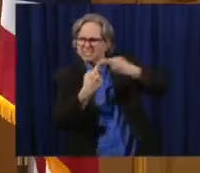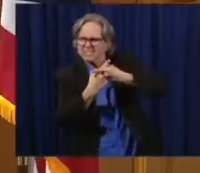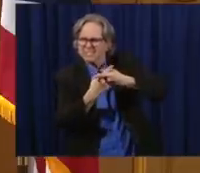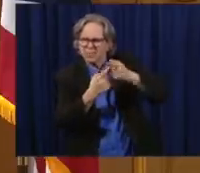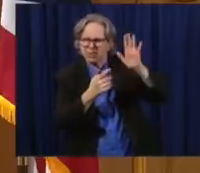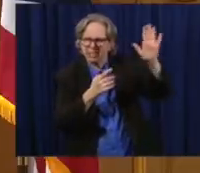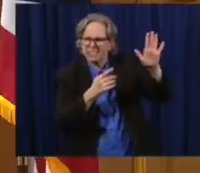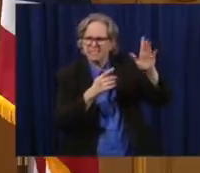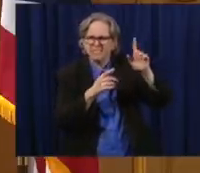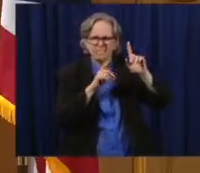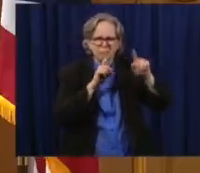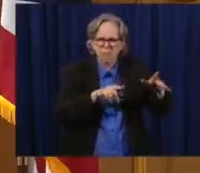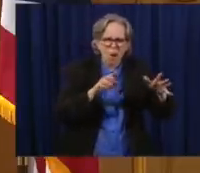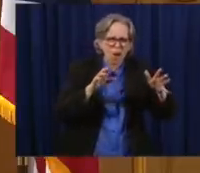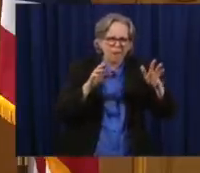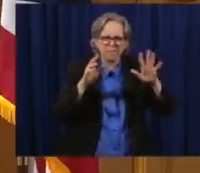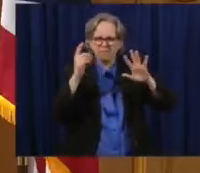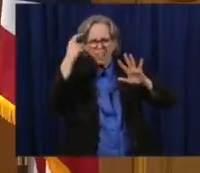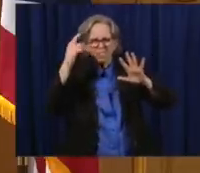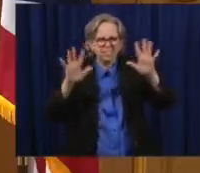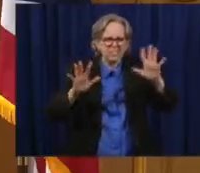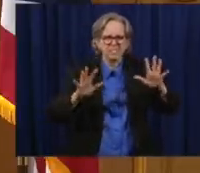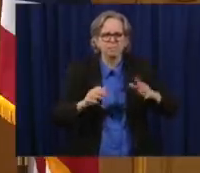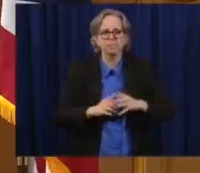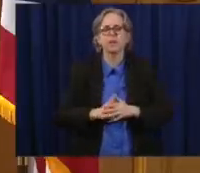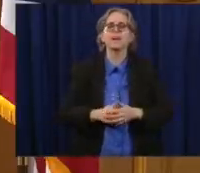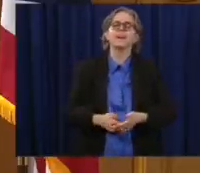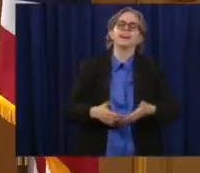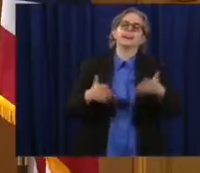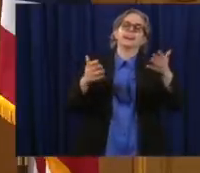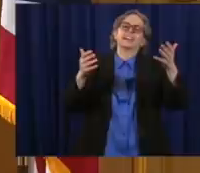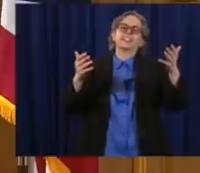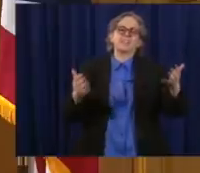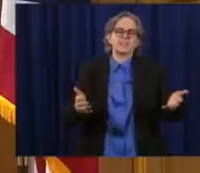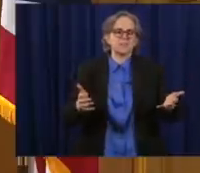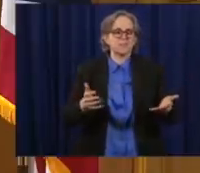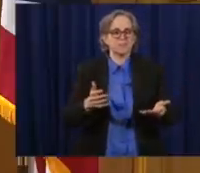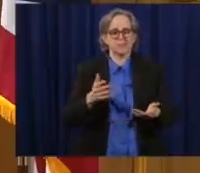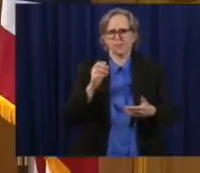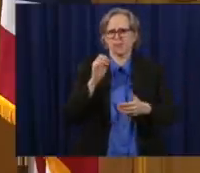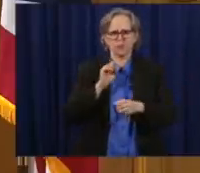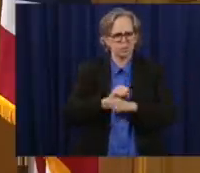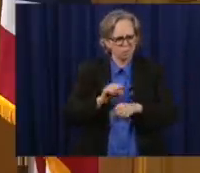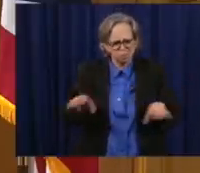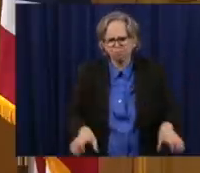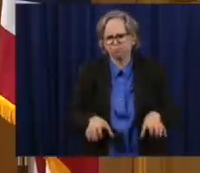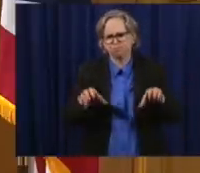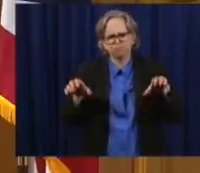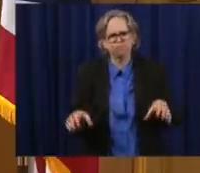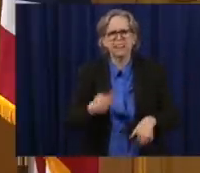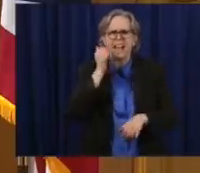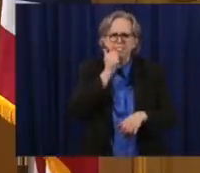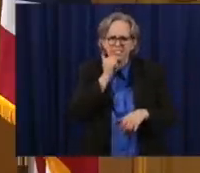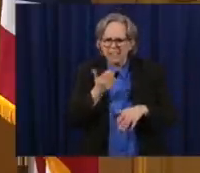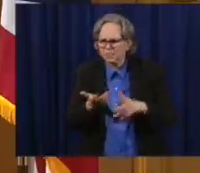Well, I think that, we're working very hard every day to increase testing, and there's nothing